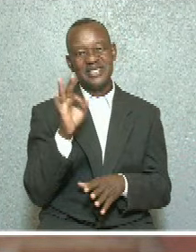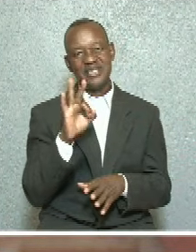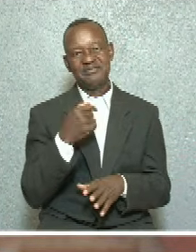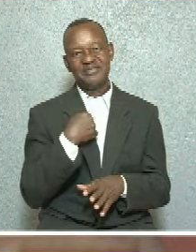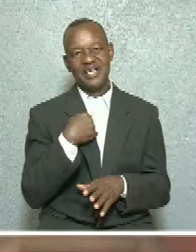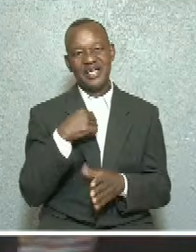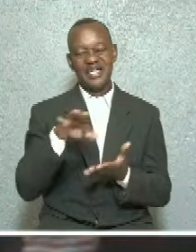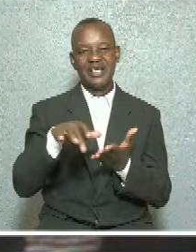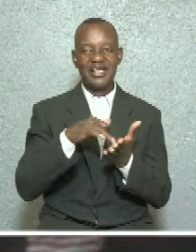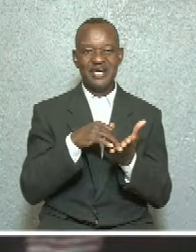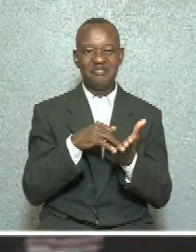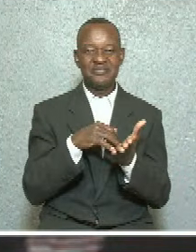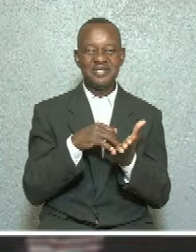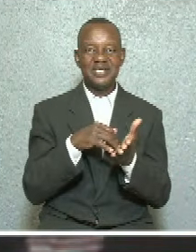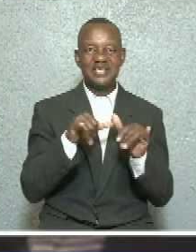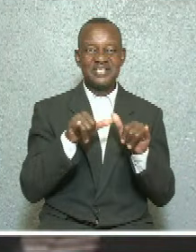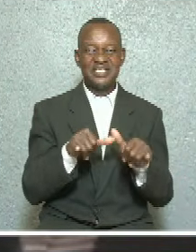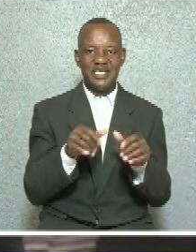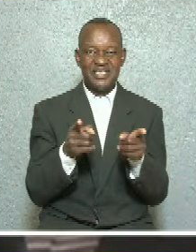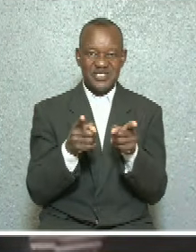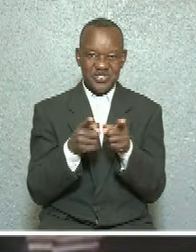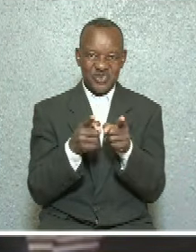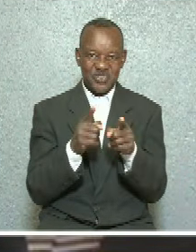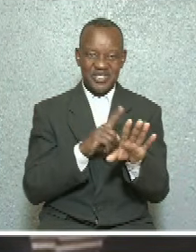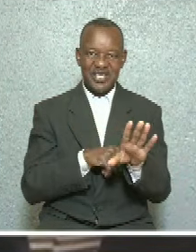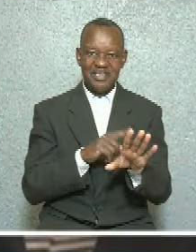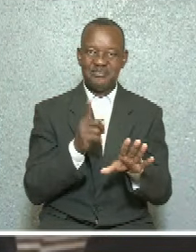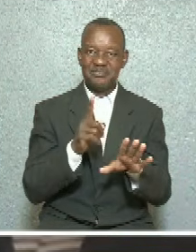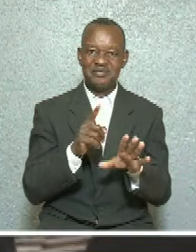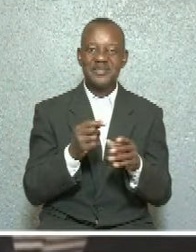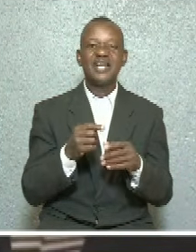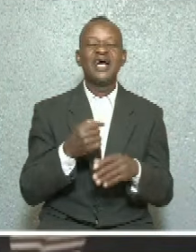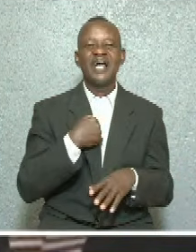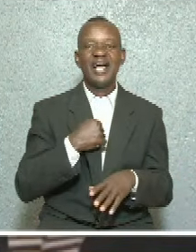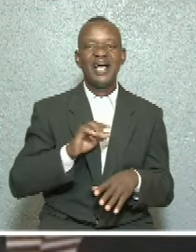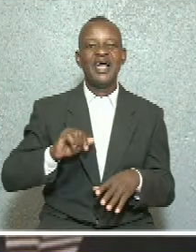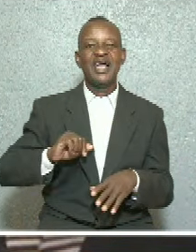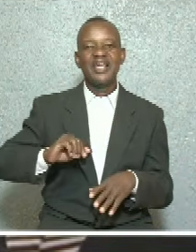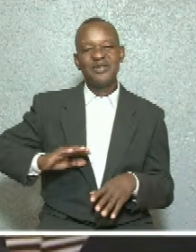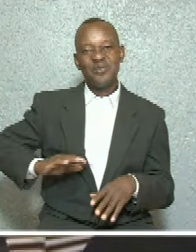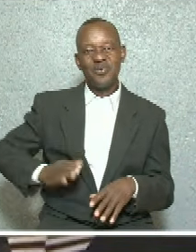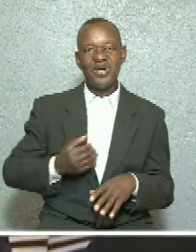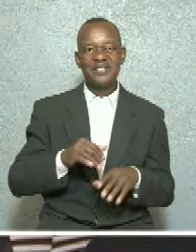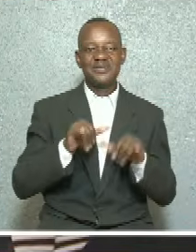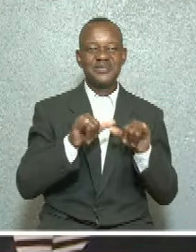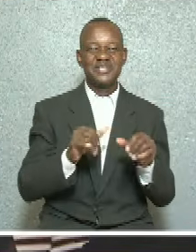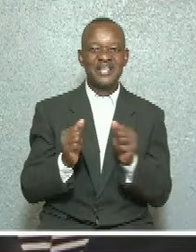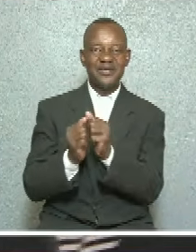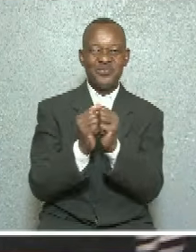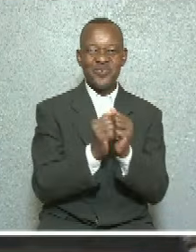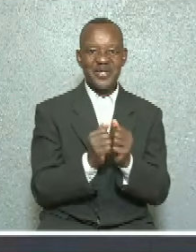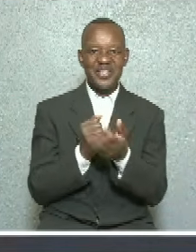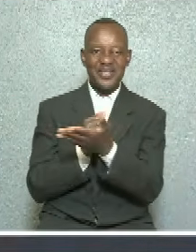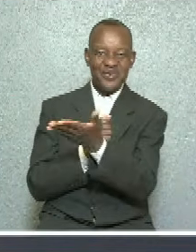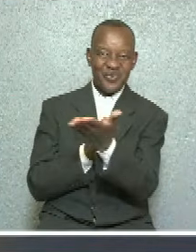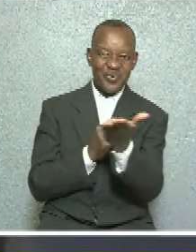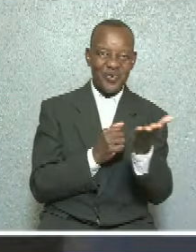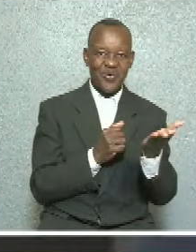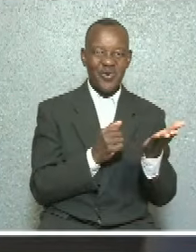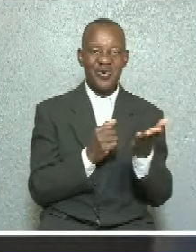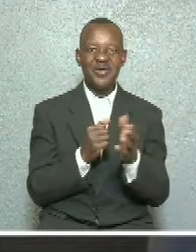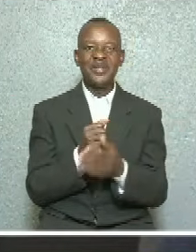the entire afternoon with you. Is that a deal? Okay. Can we clap on that? All